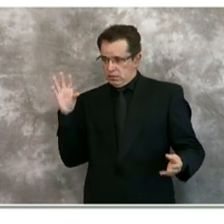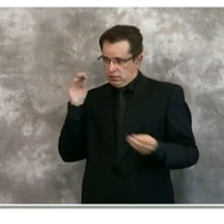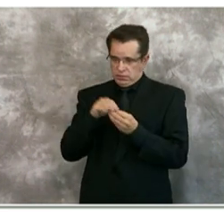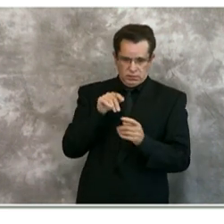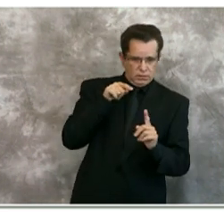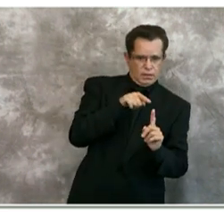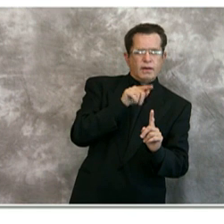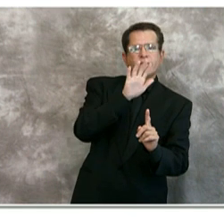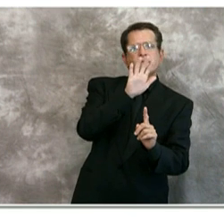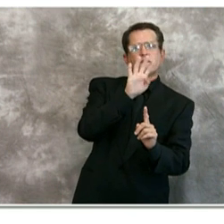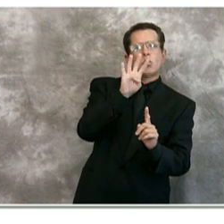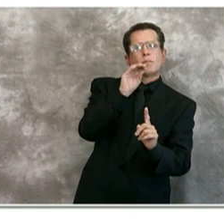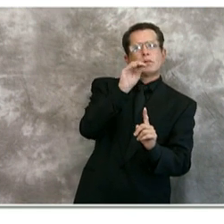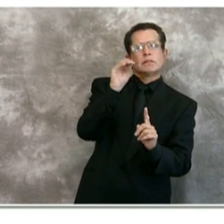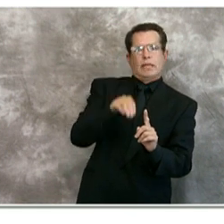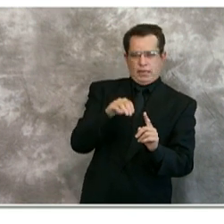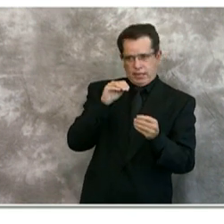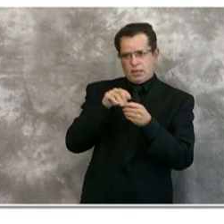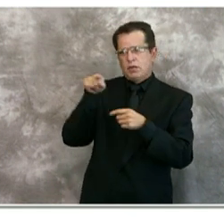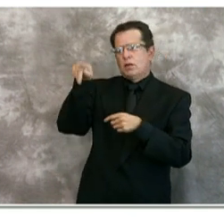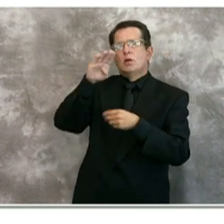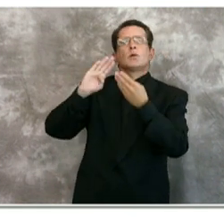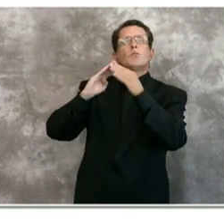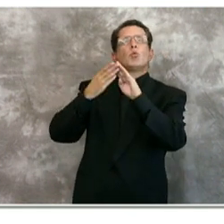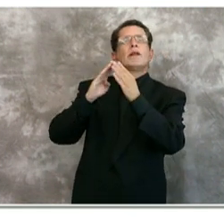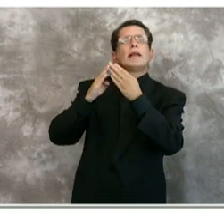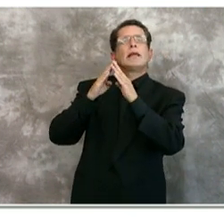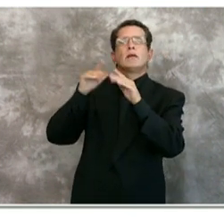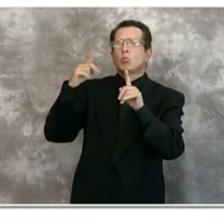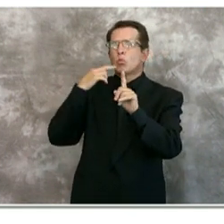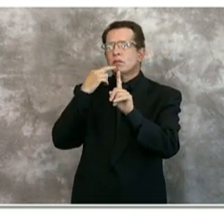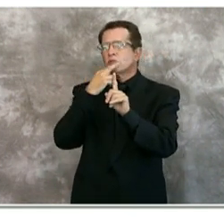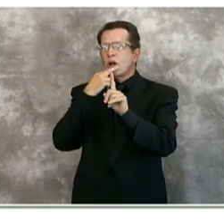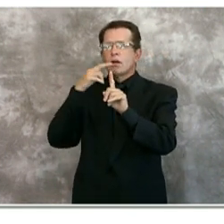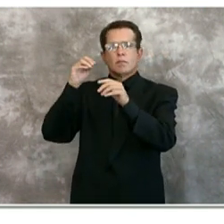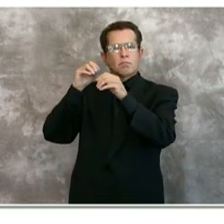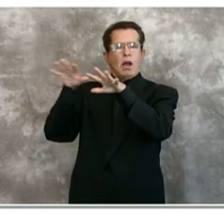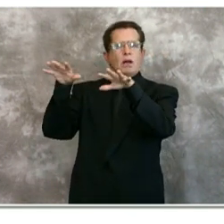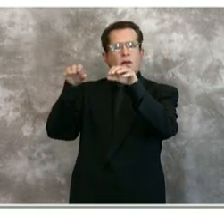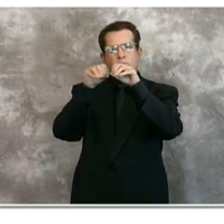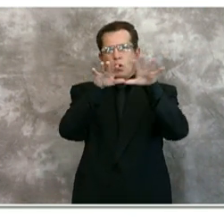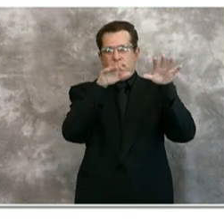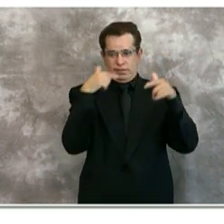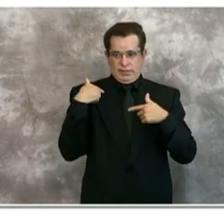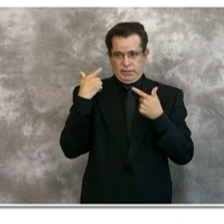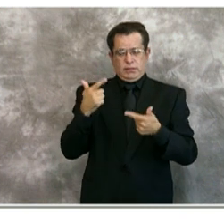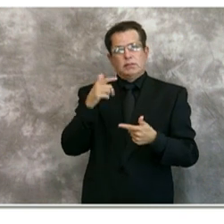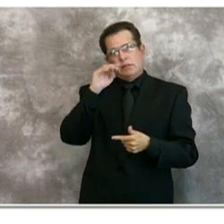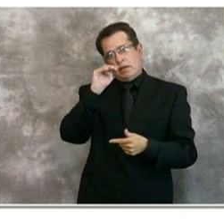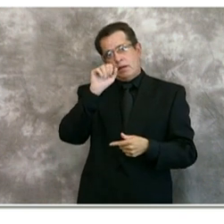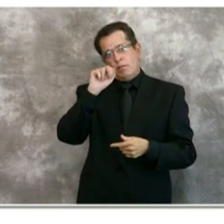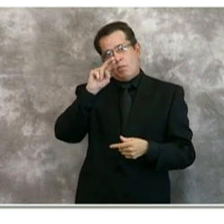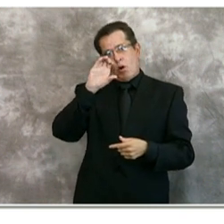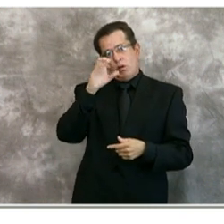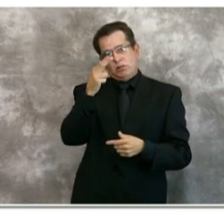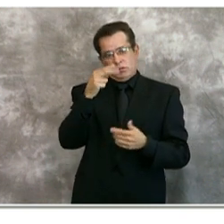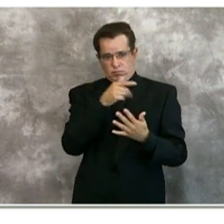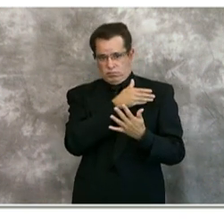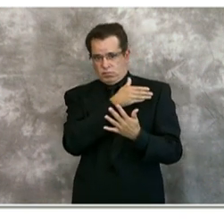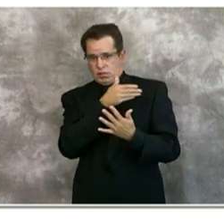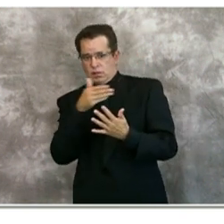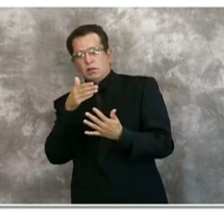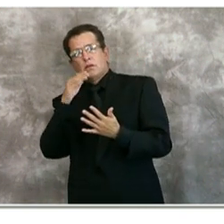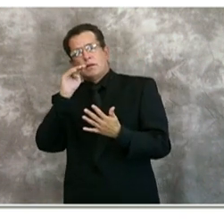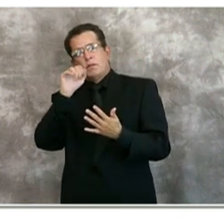119 active outbreaks are in community setting locations. Since March of the beginning of the